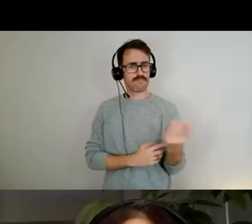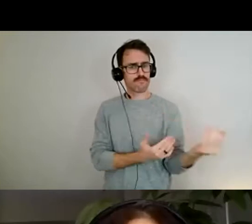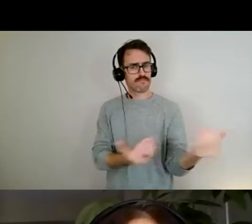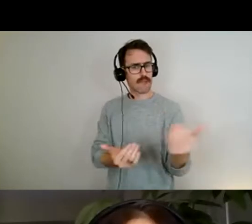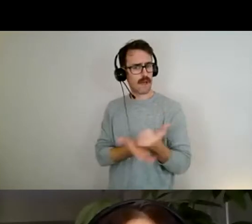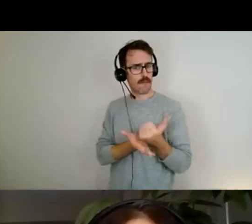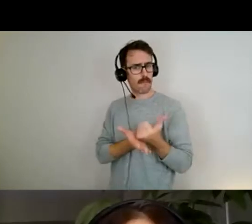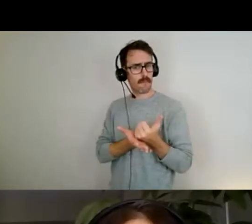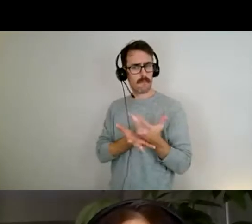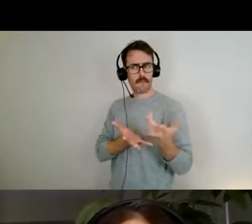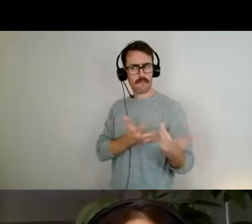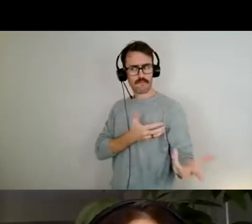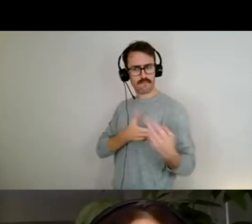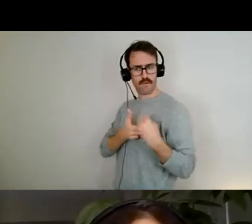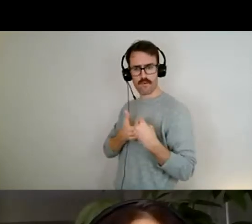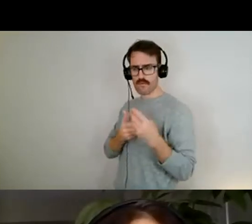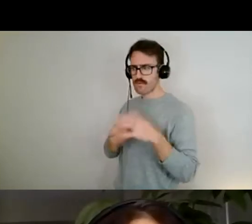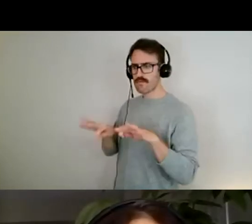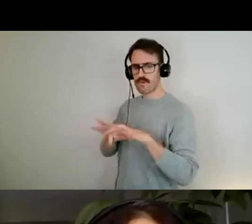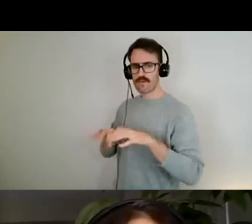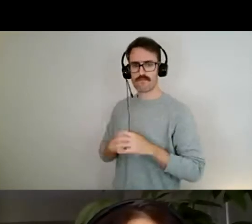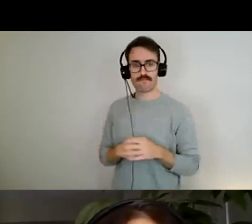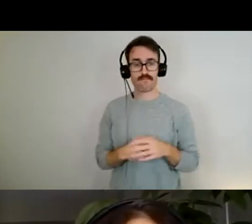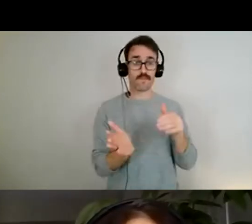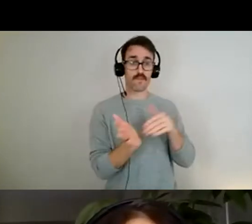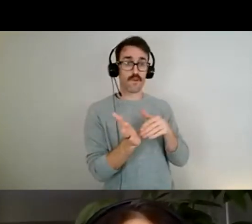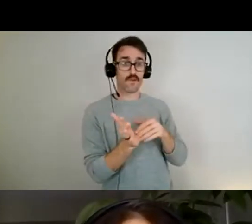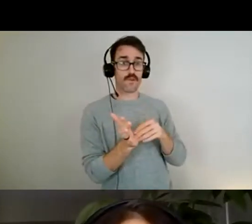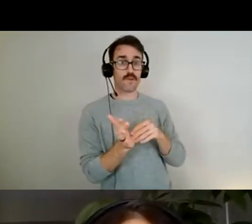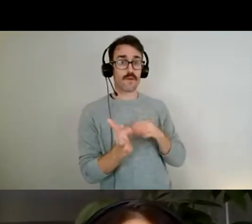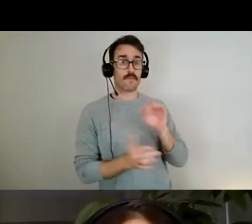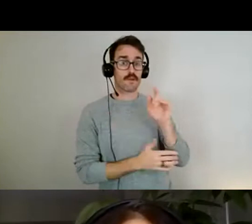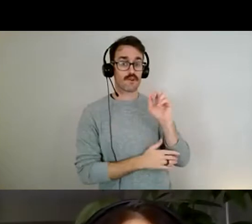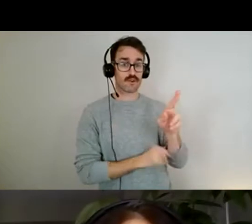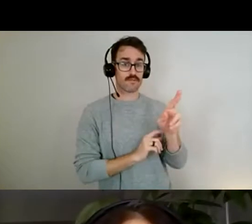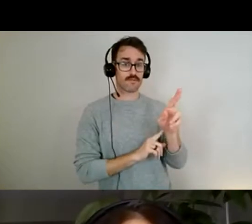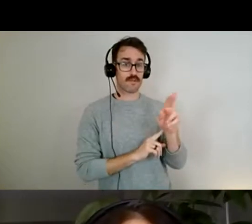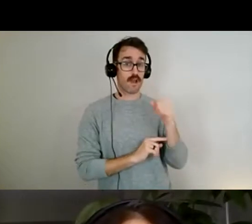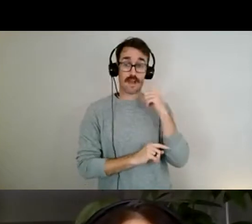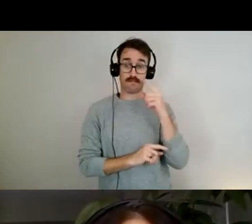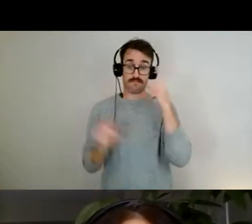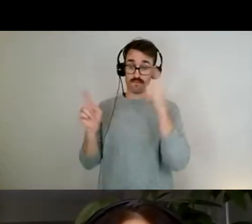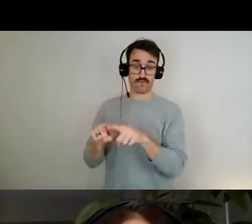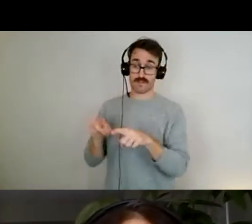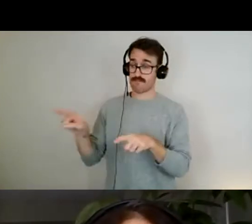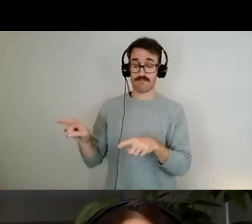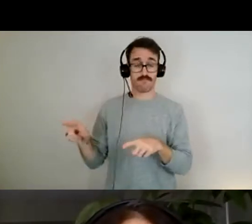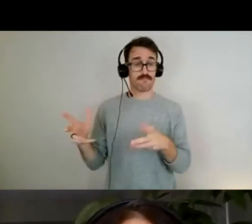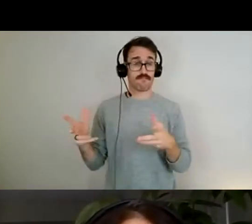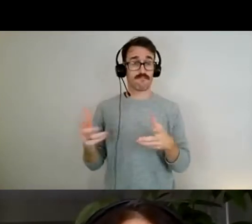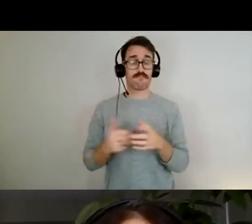Dr. Tazkarji? Yeah, like I would go with the gut and not to